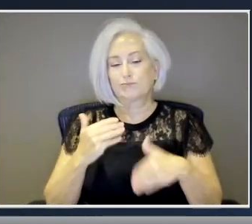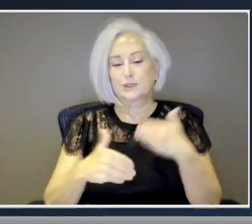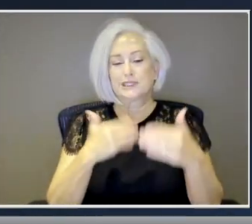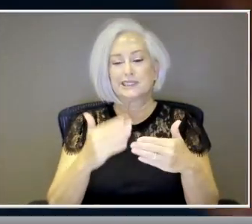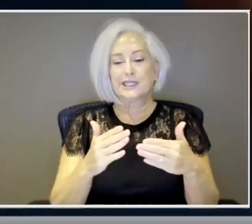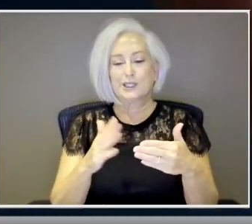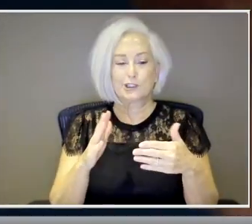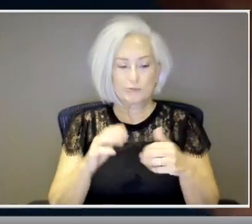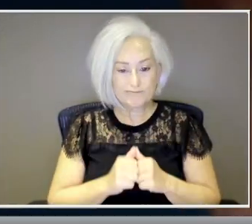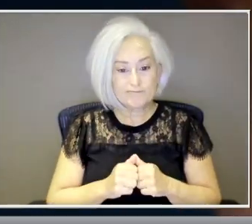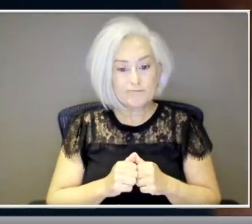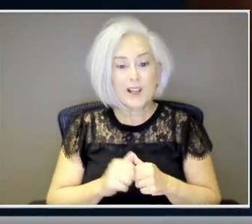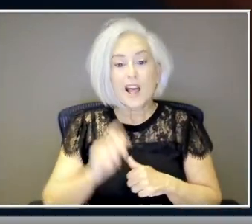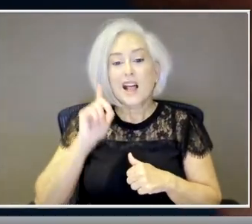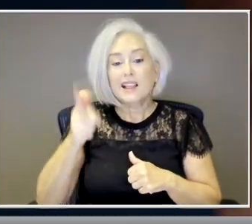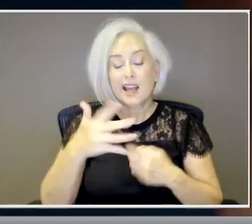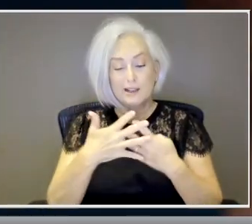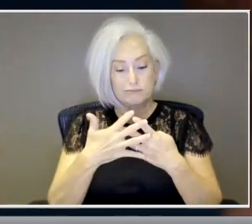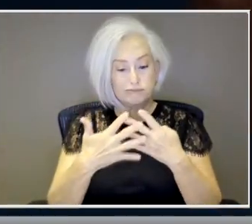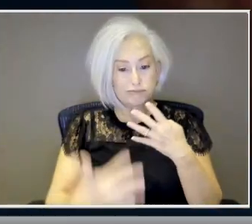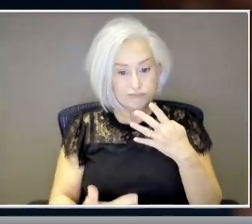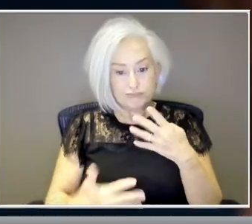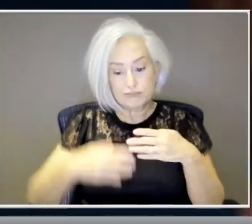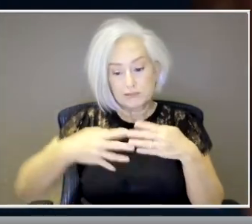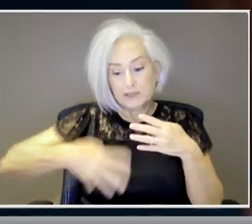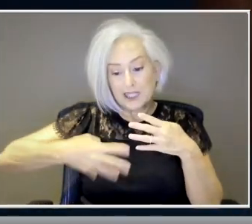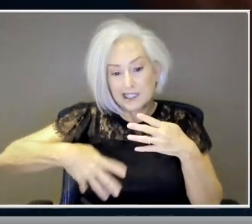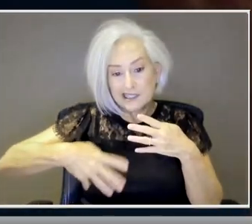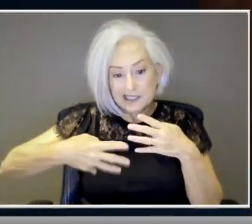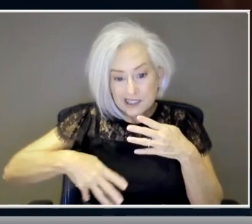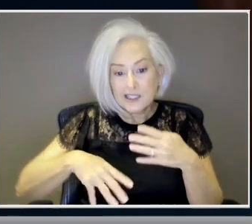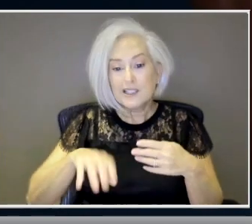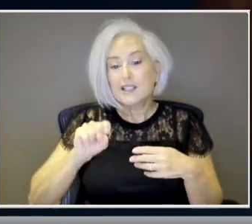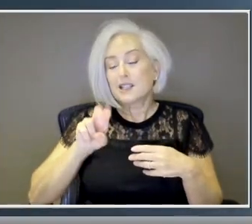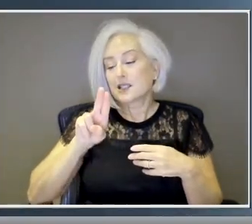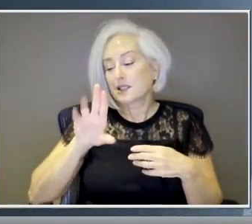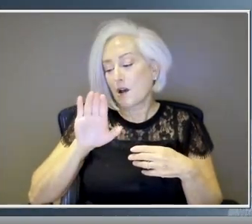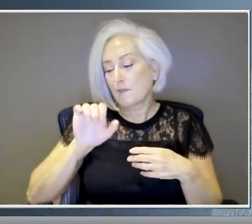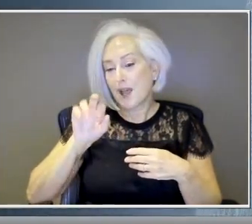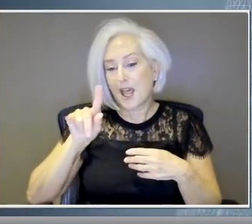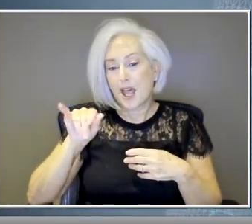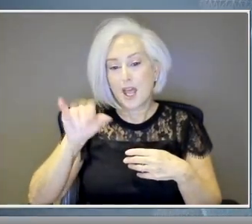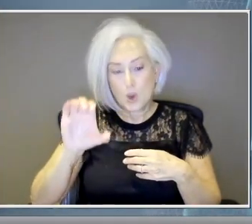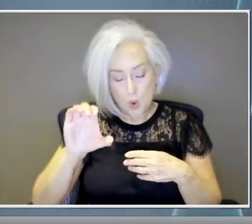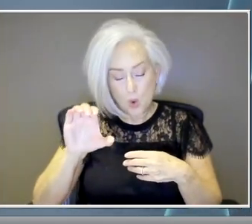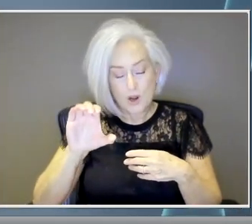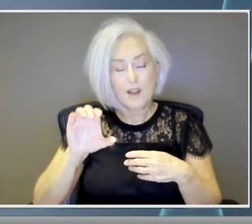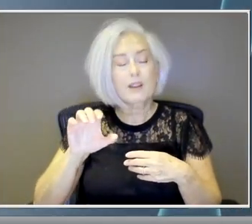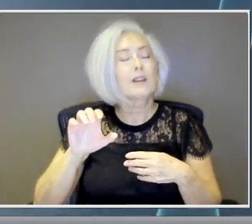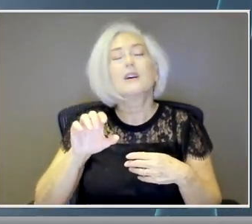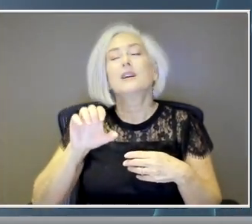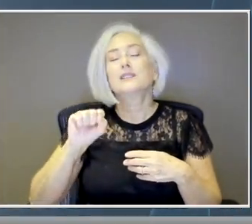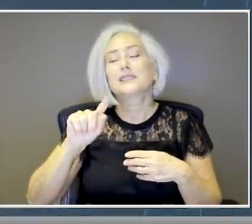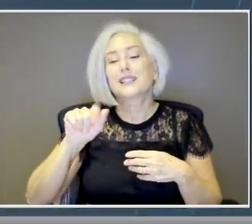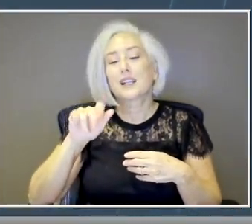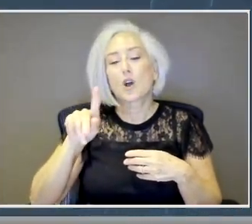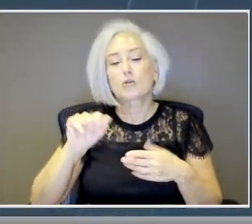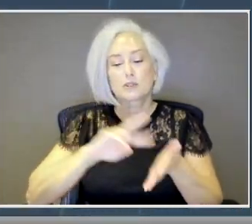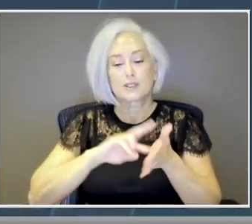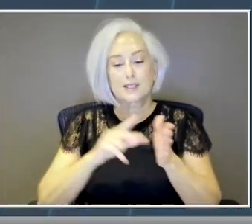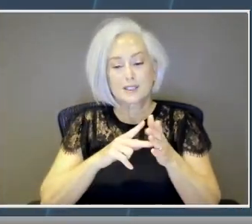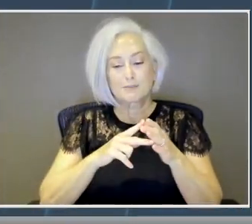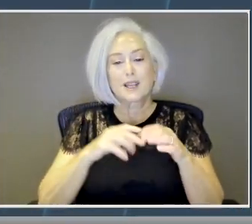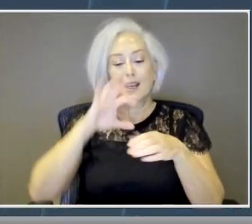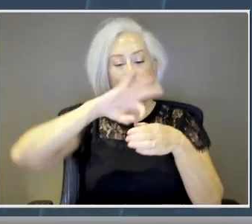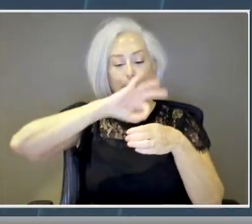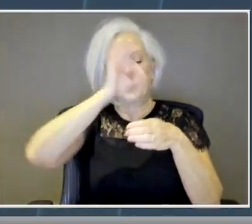heart valve, subaortic stenosis, which is a narrowing below her aortic valve, and pulmonary hypertension, known